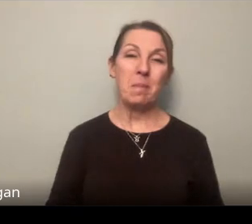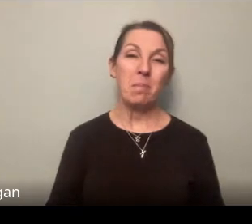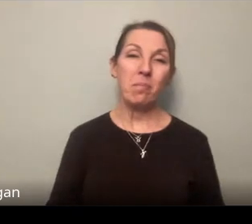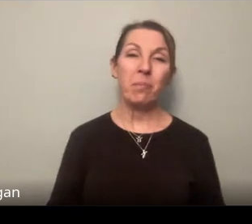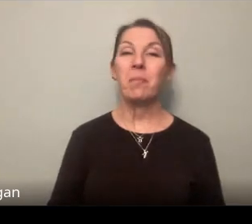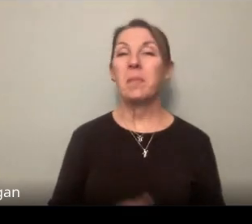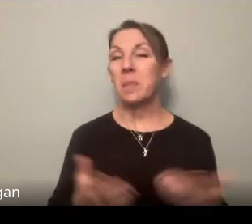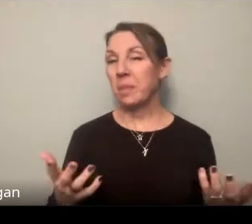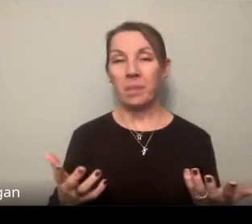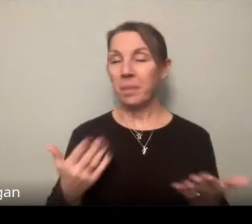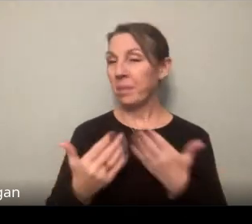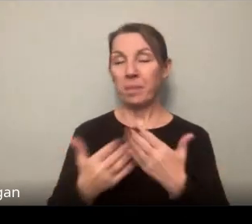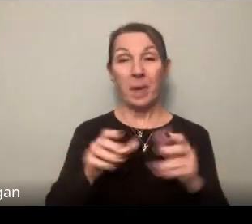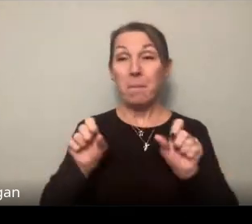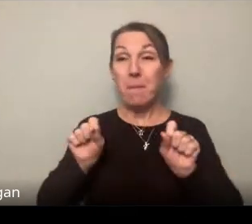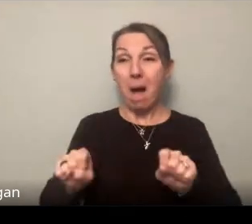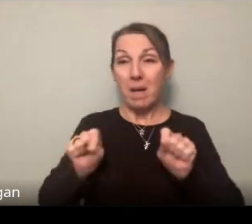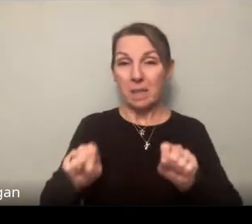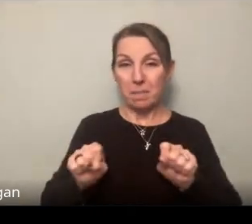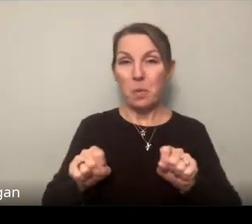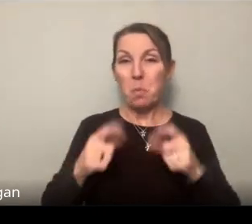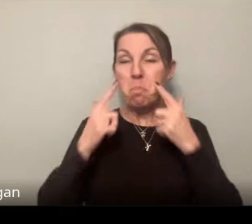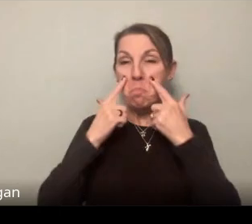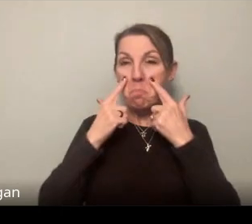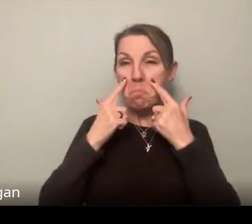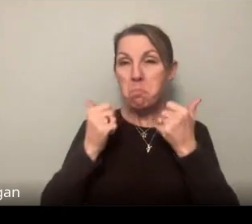So there is a possibility of it